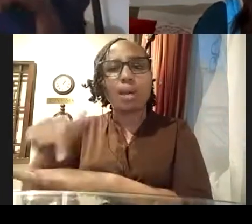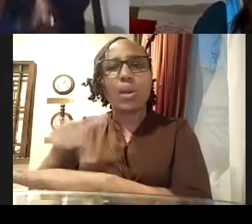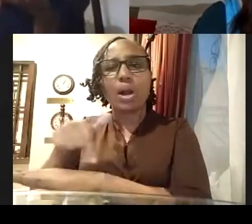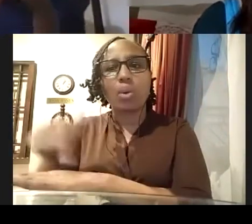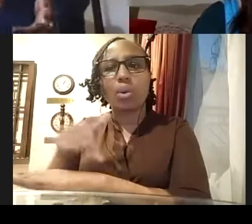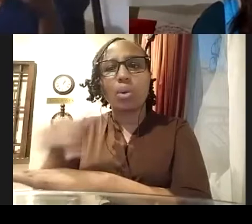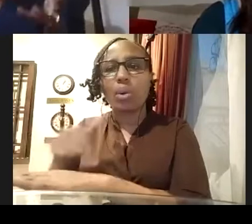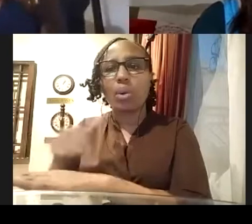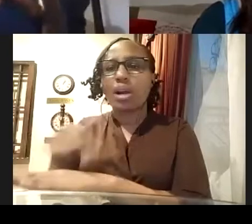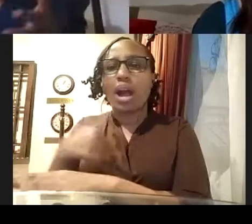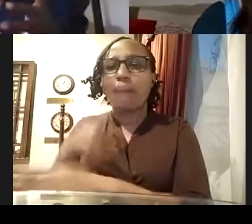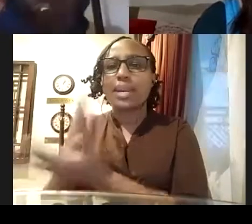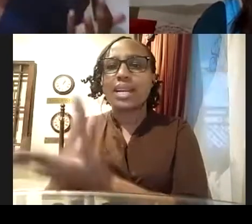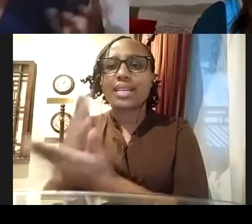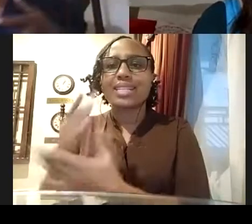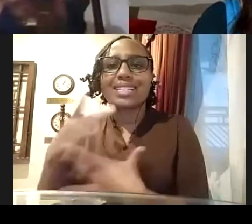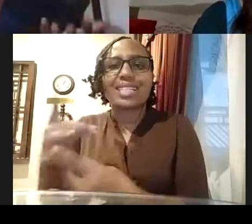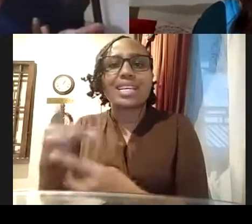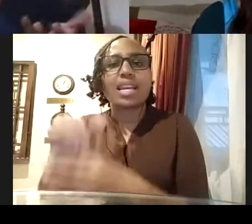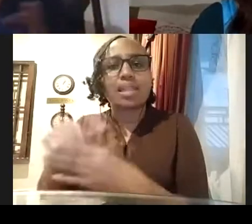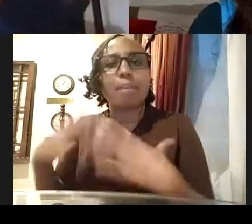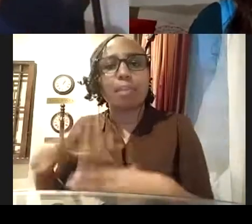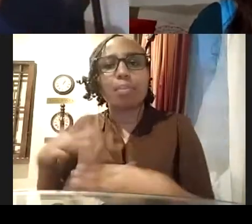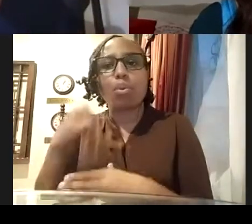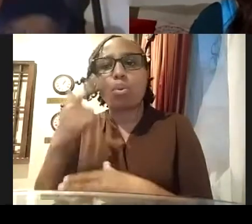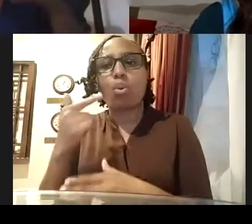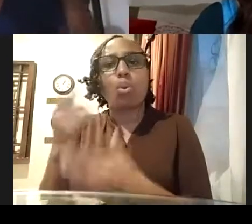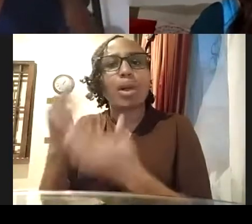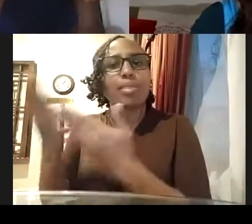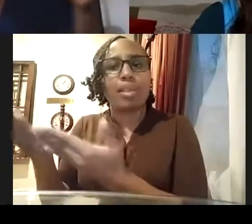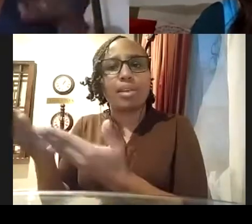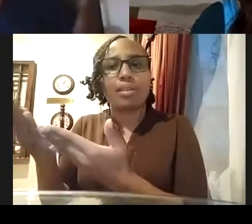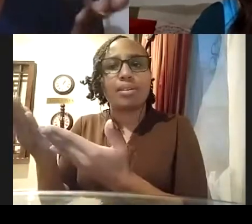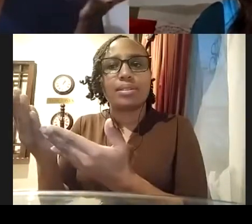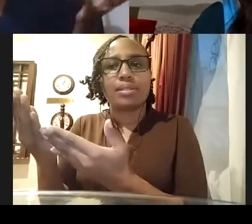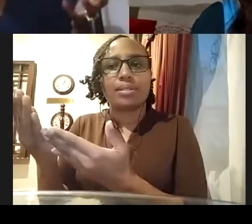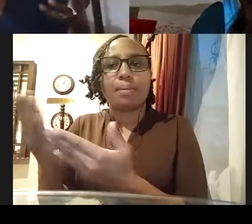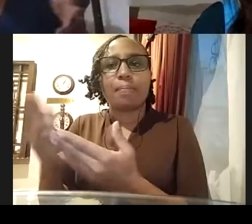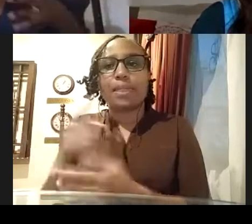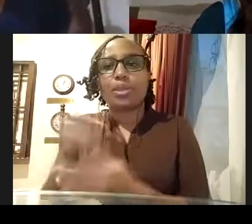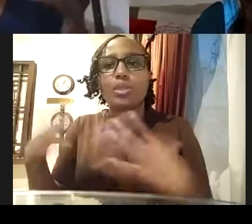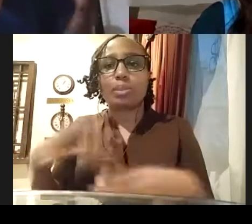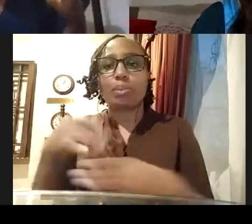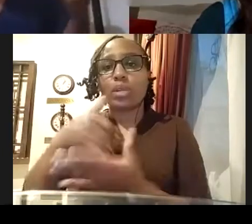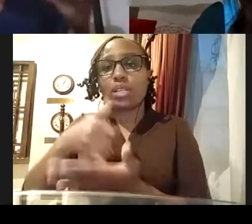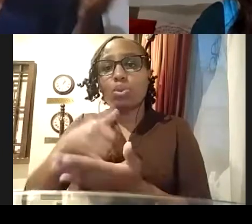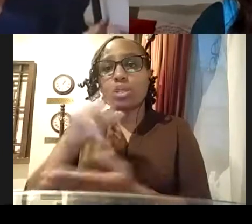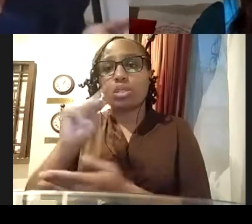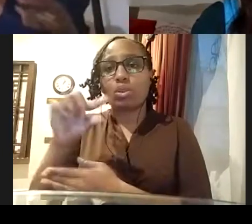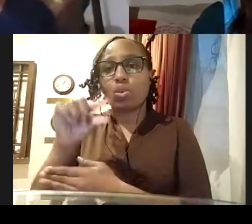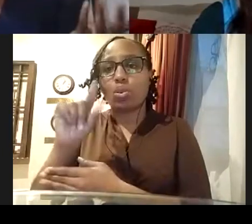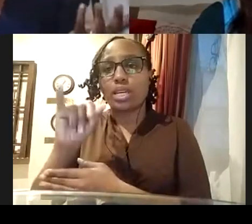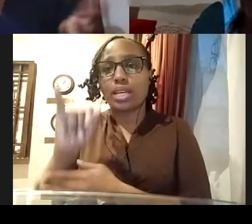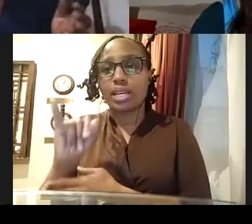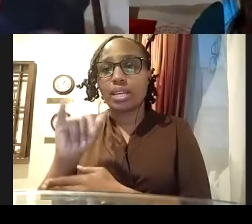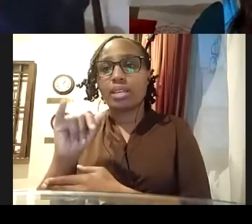So I'm really interested in the people in the fringes who no one focuses on, and I think that those people, including Googie, kind of are the people who interested